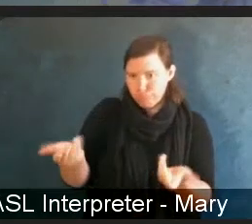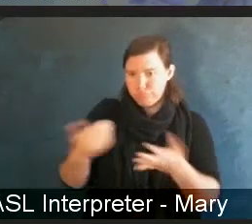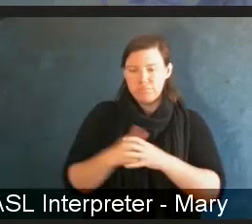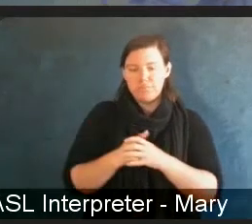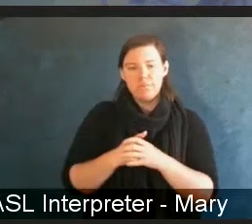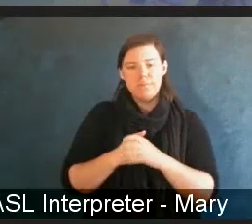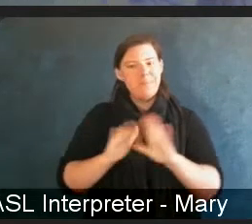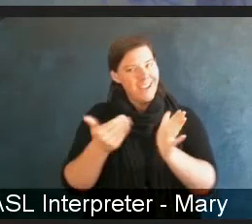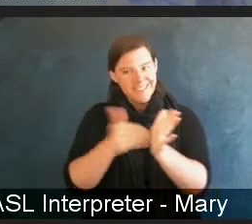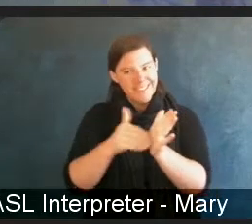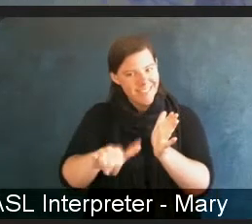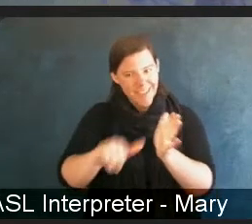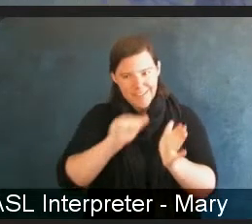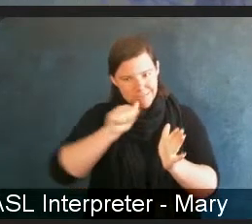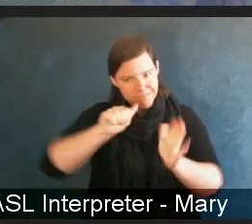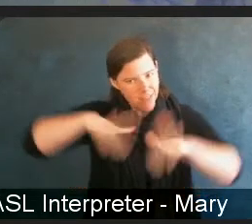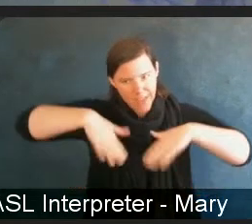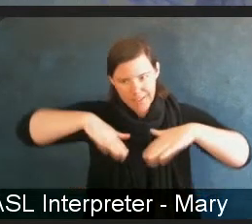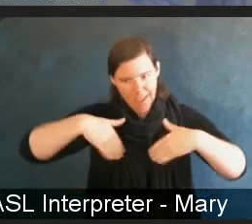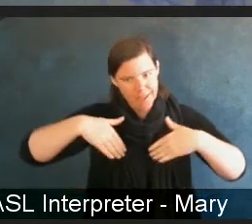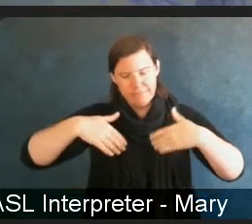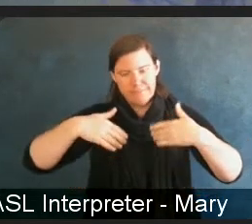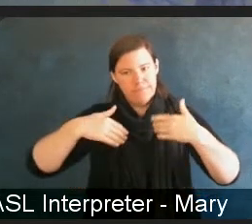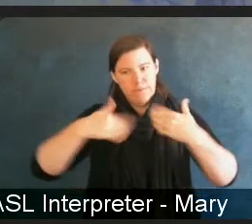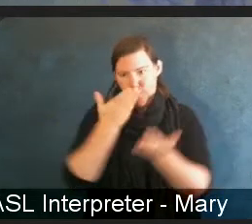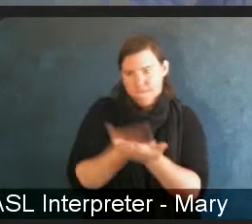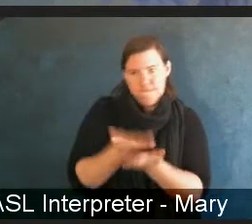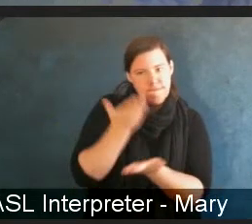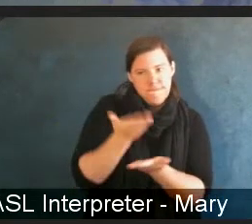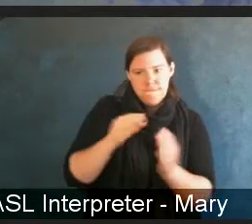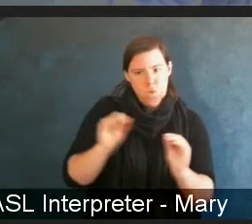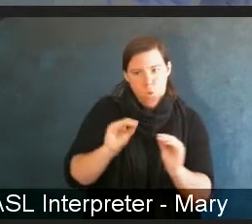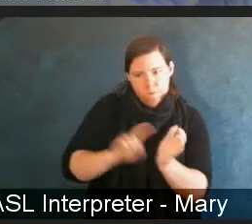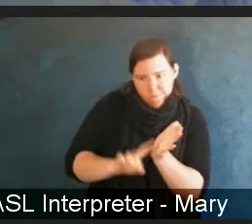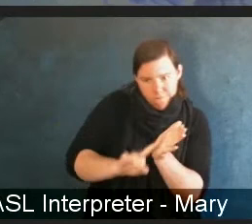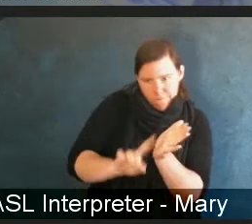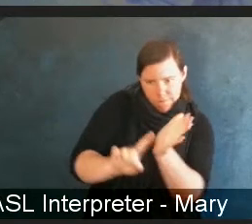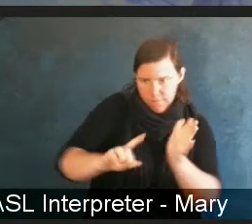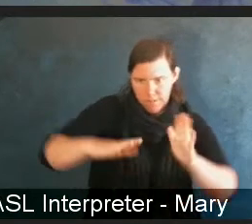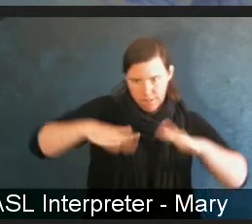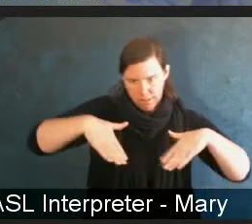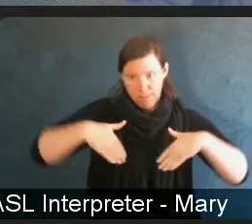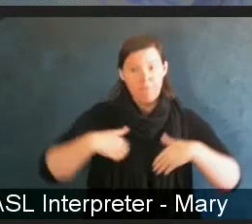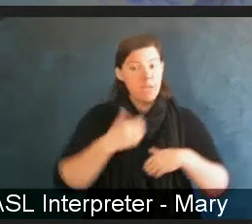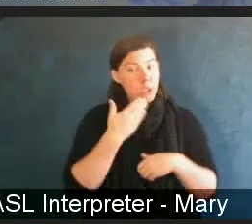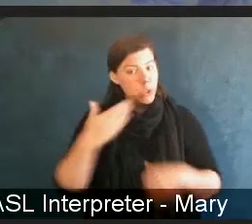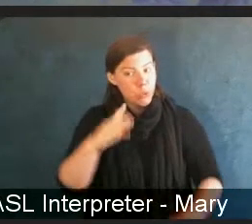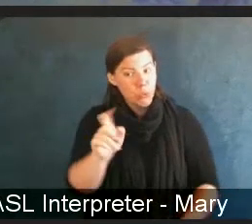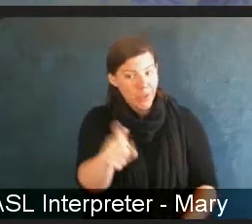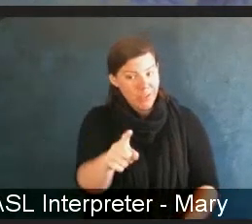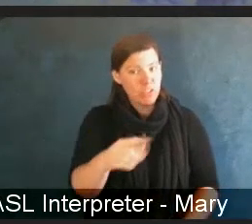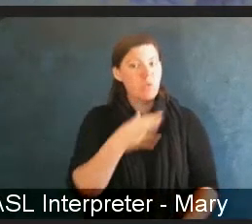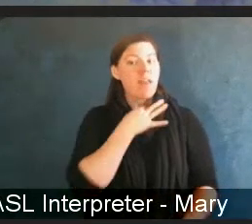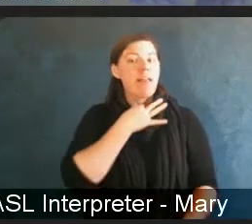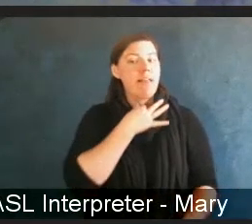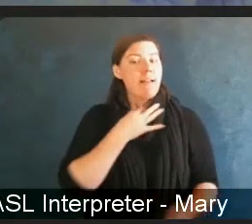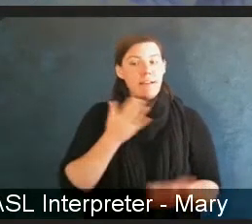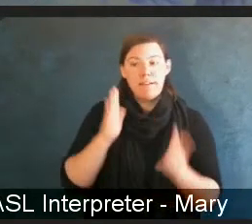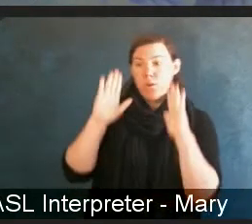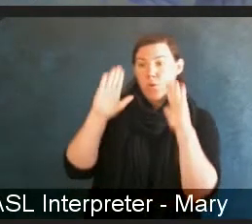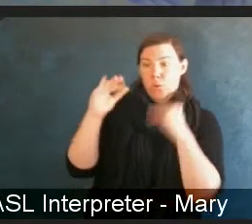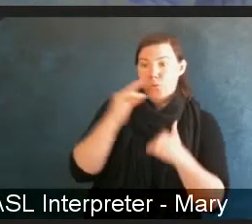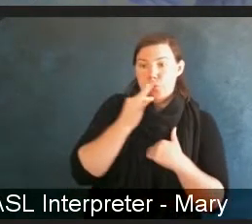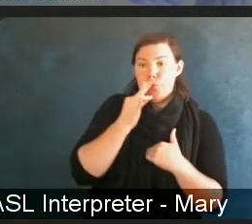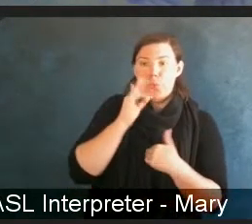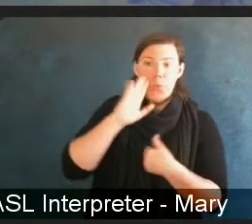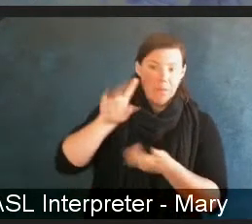of a clinical trial. So both of those questions are very good ones, and we'll have answers to both of these. We